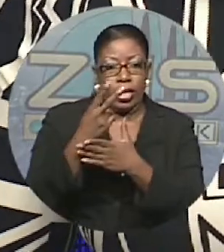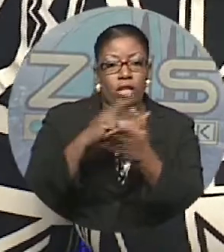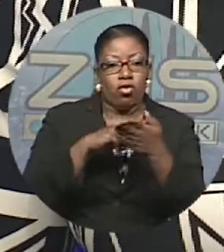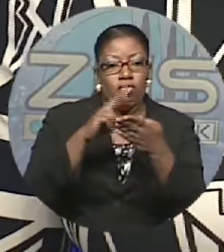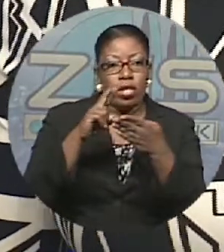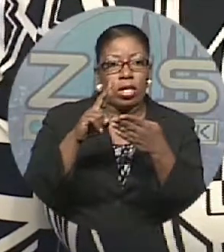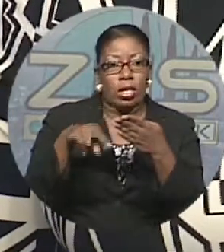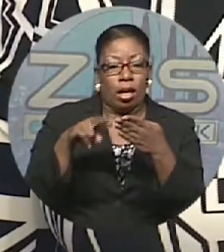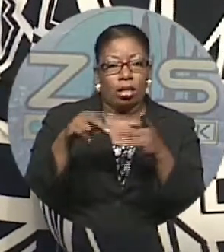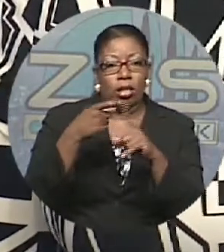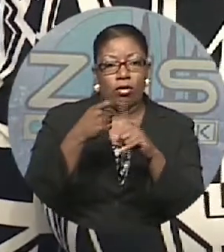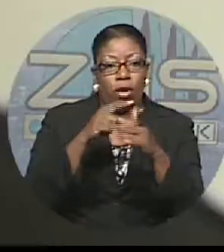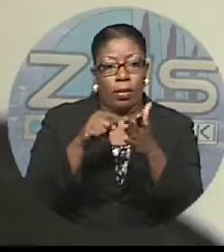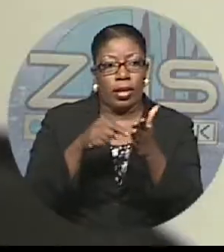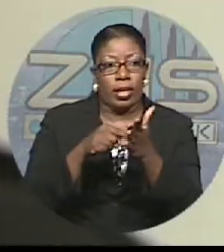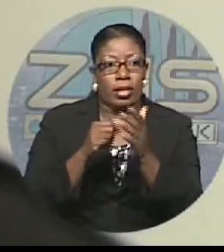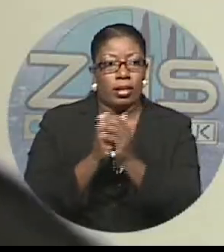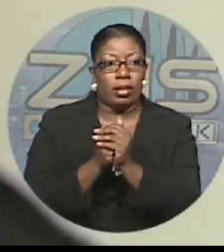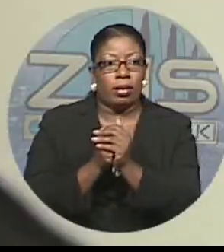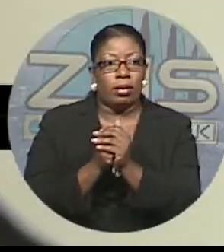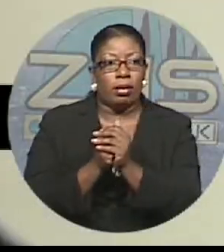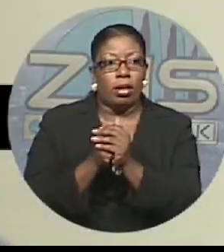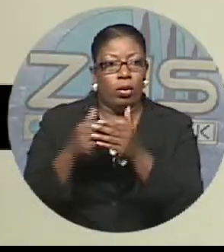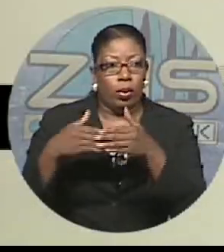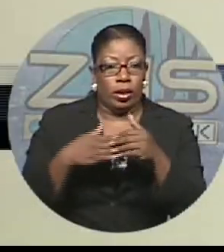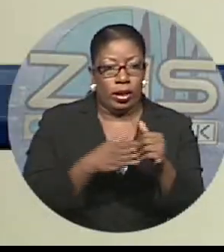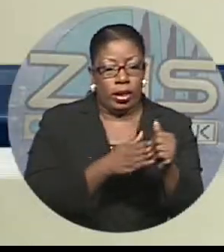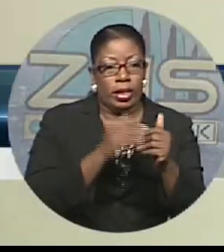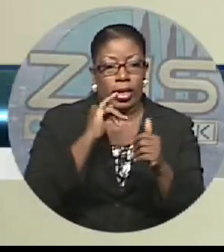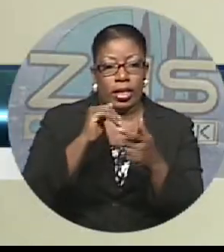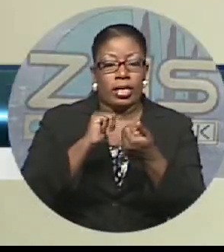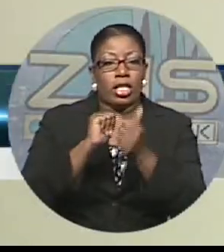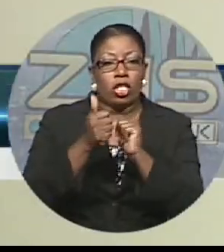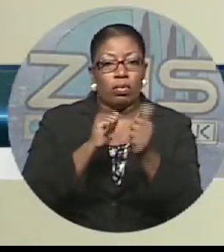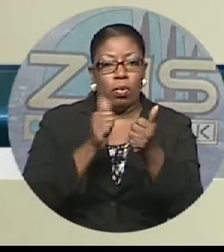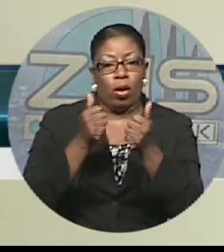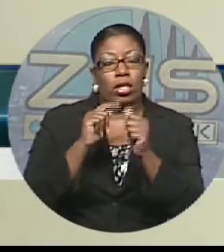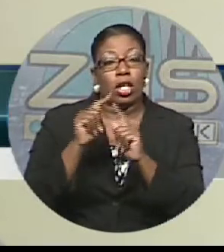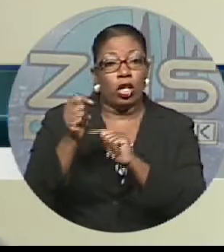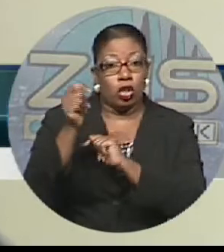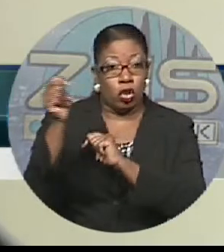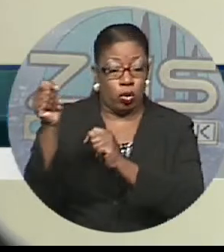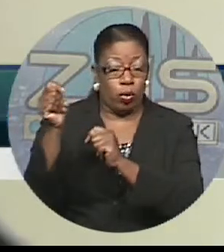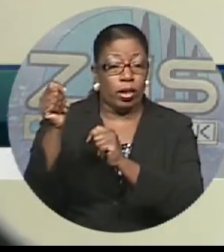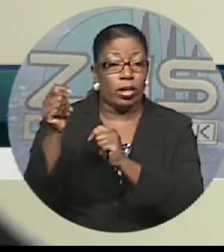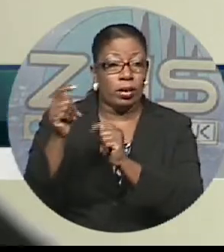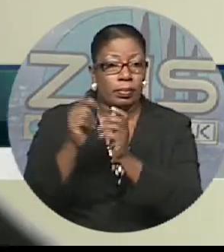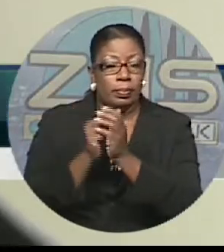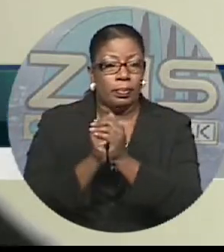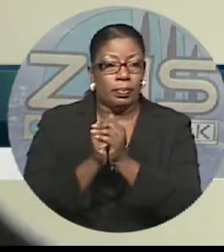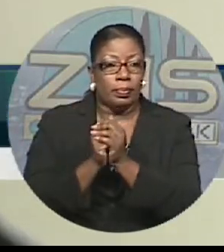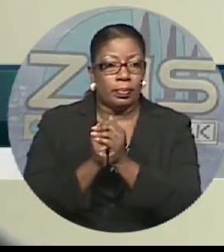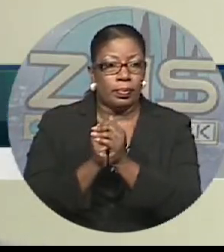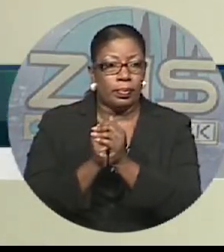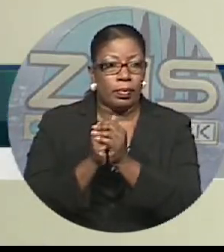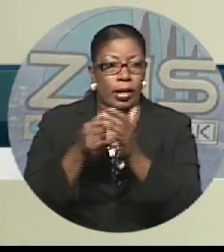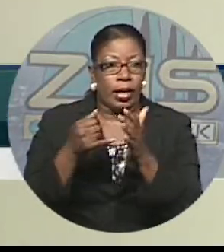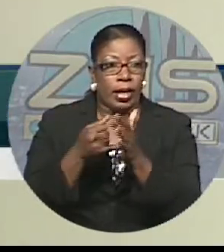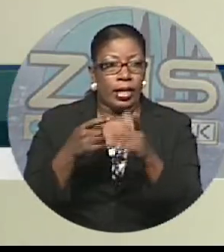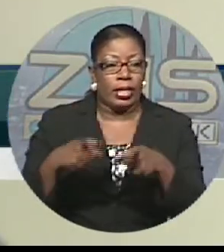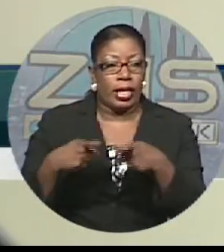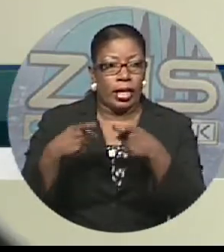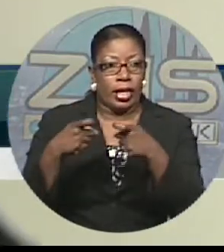them. The leading right now is sports tourism, doing very well. We have a sports unit that's incredibly gifted